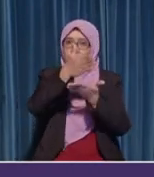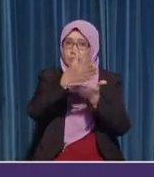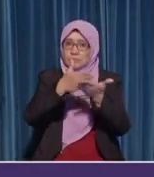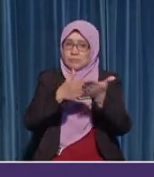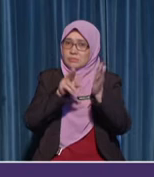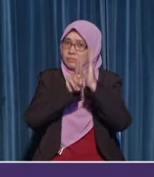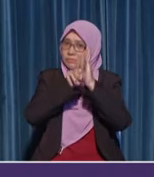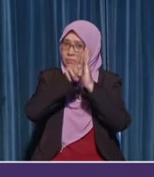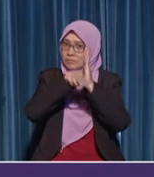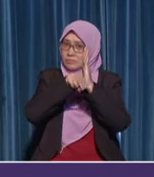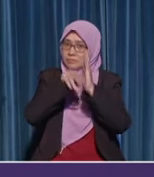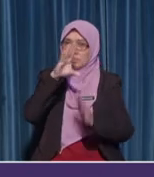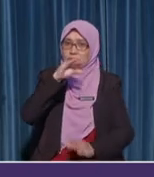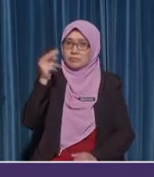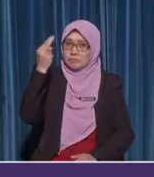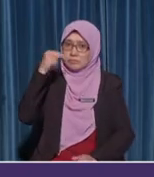and an hour?